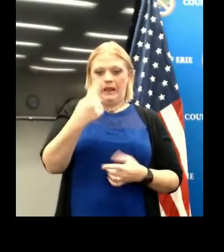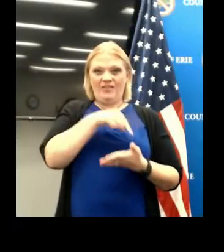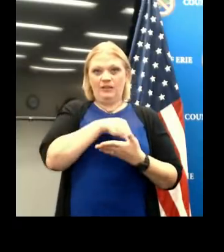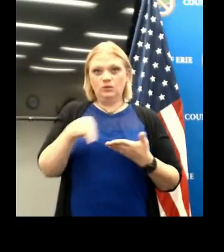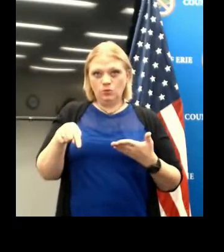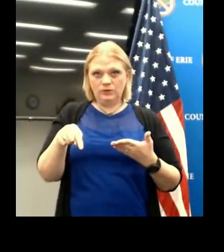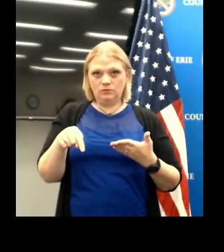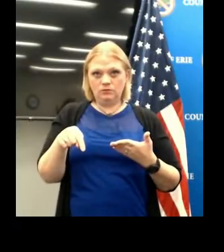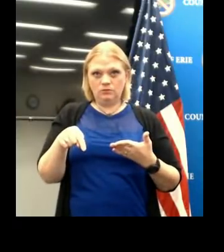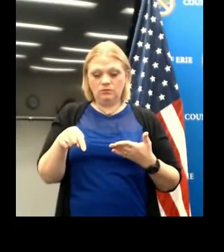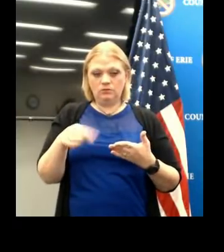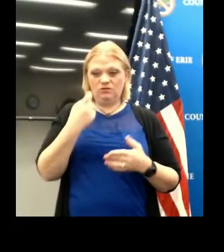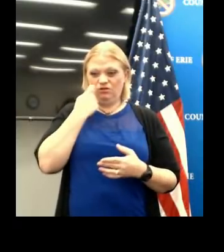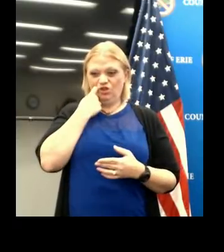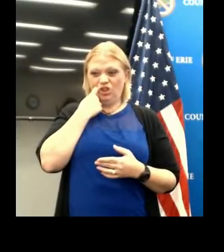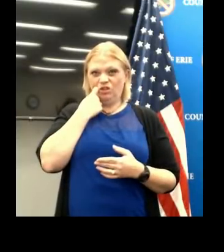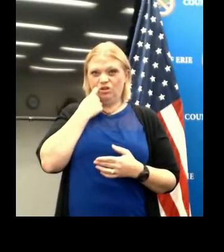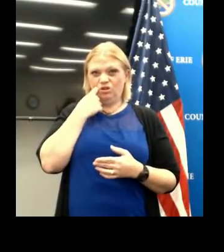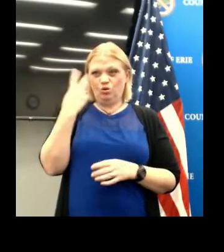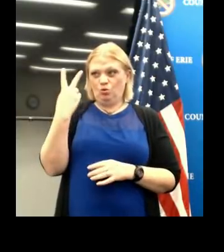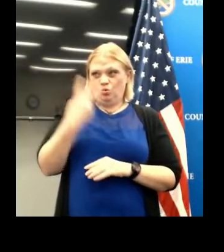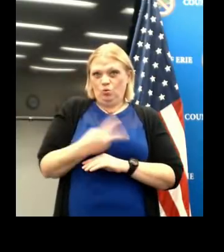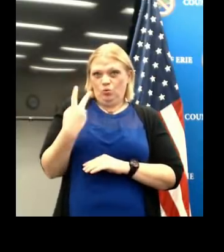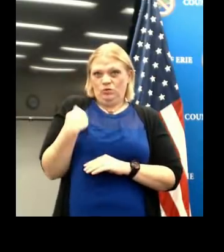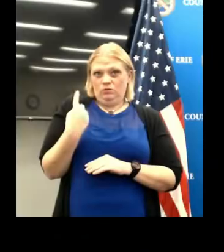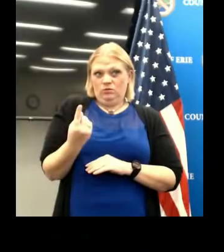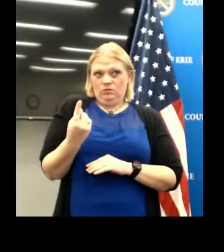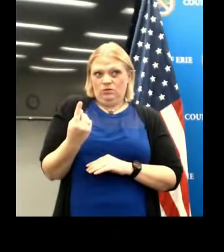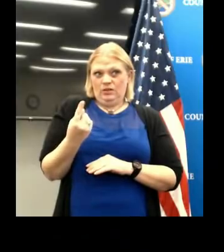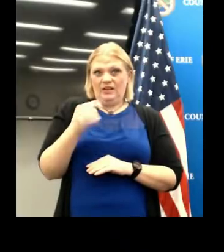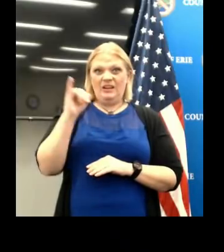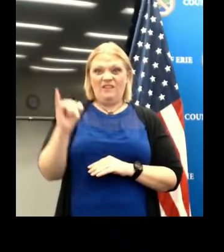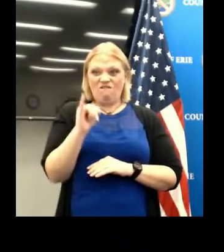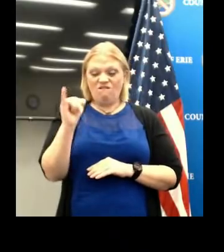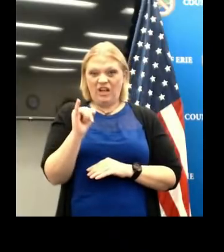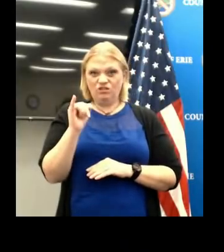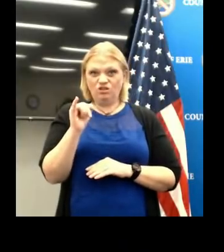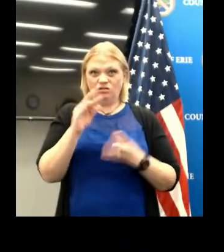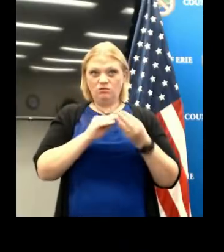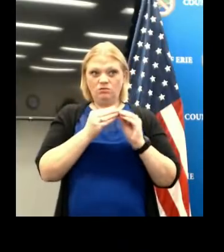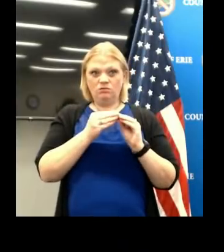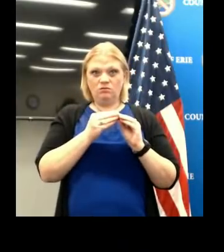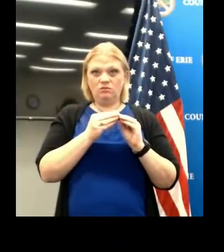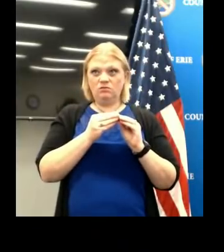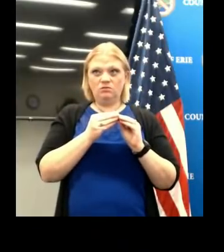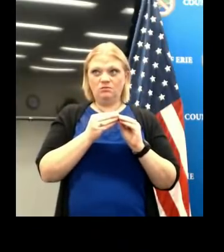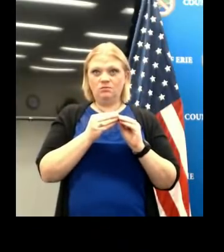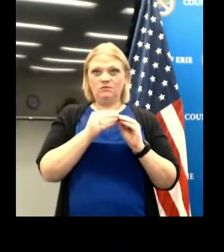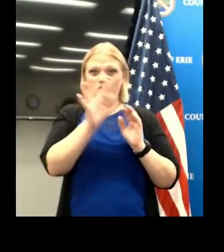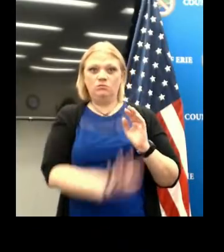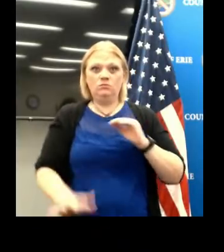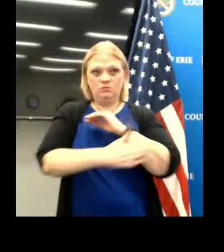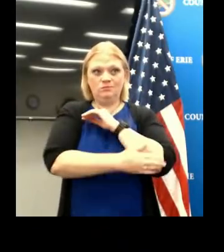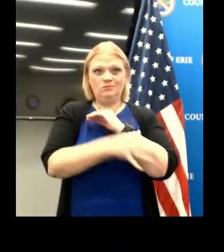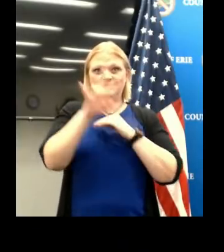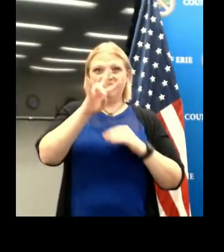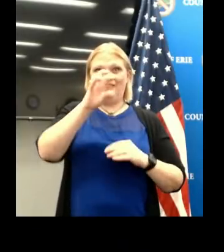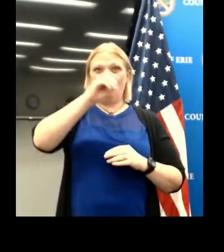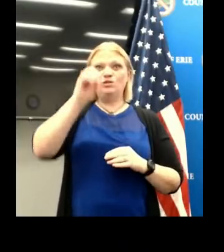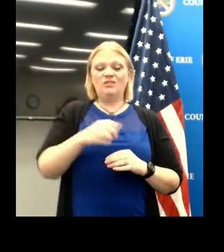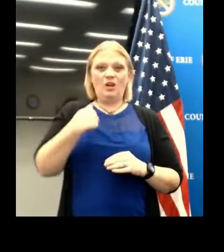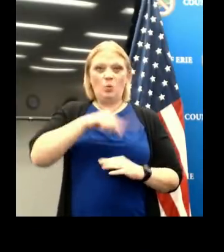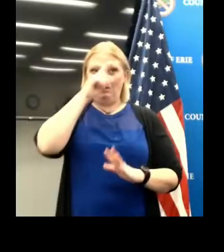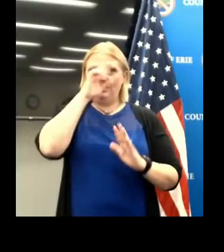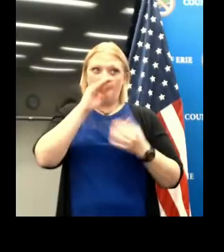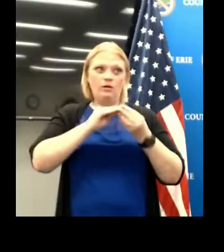we noted, the last 2 days, the infection rate countywide has been over 7%. So we expect these numbers to be higher